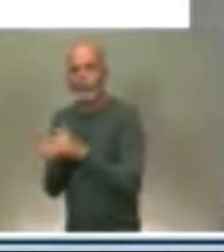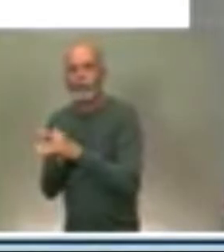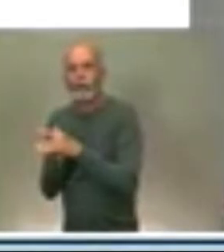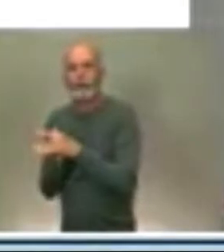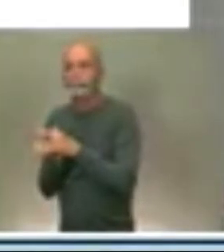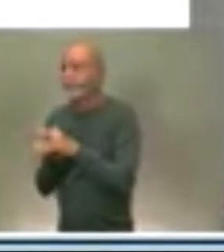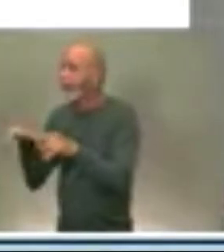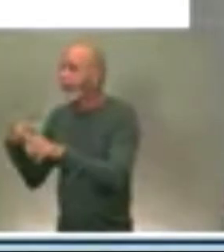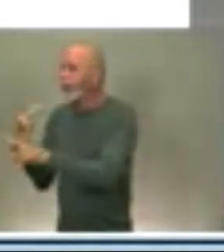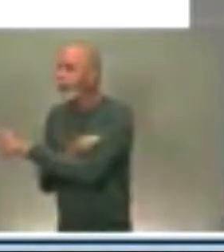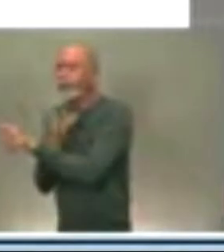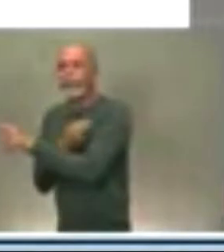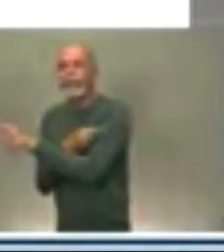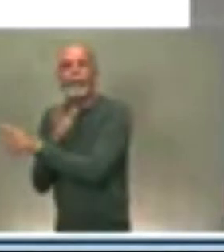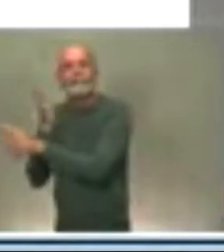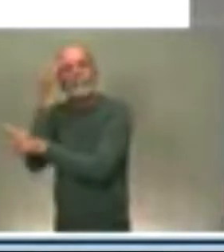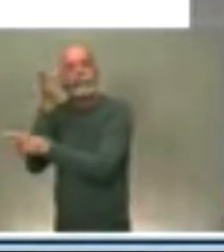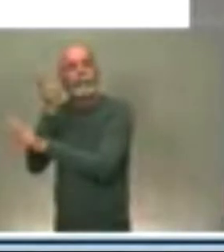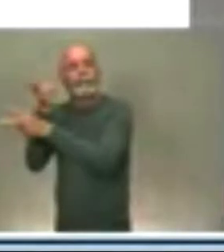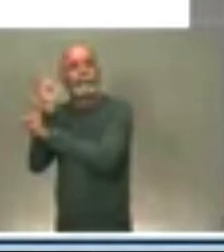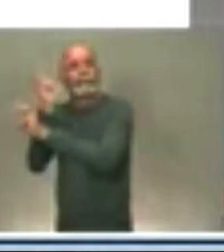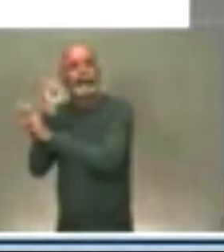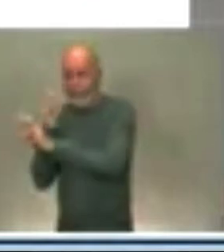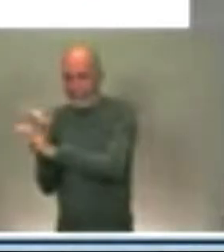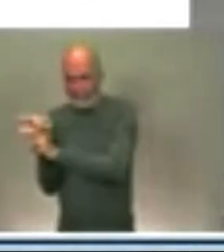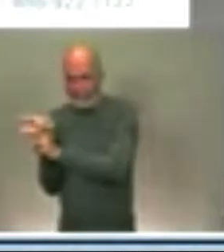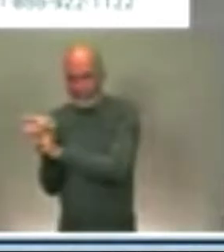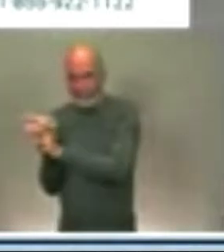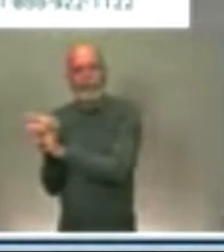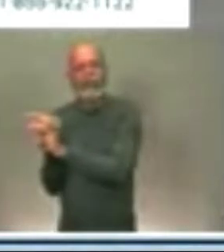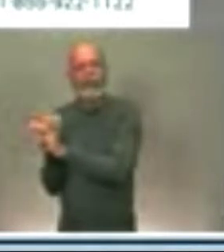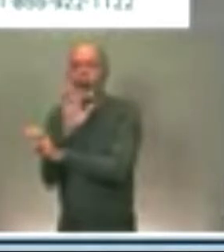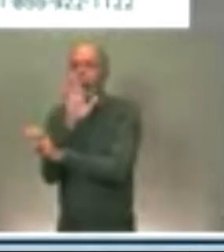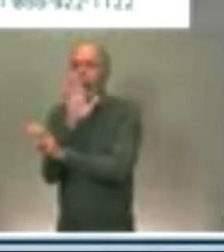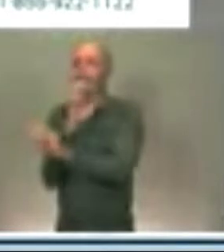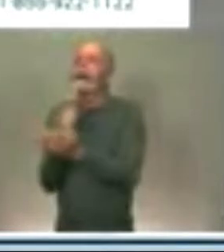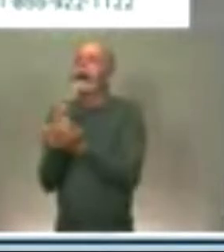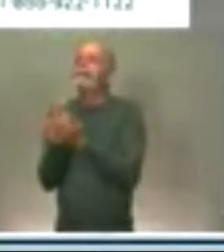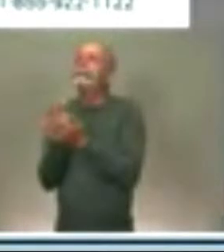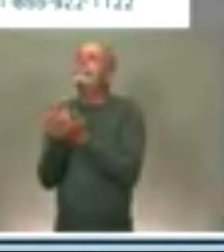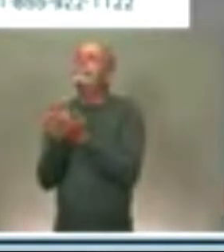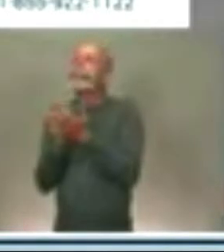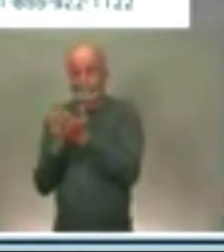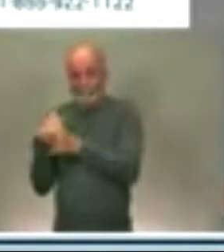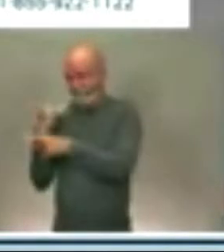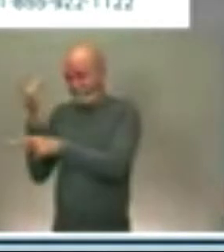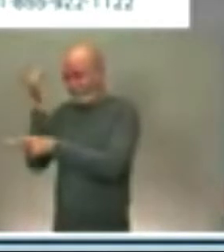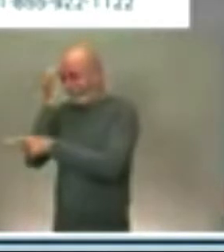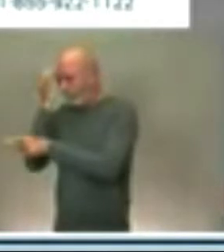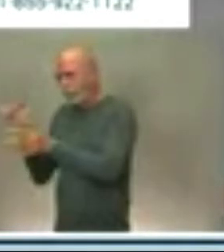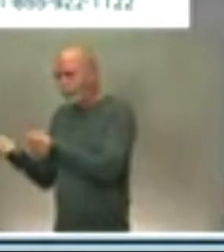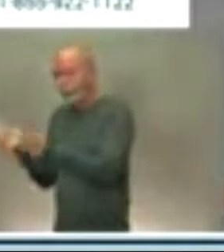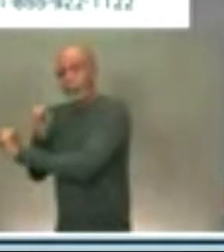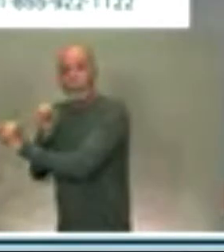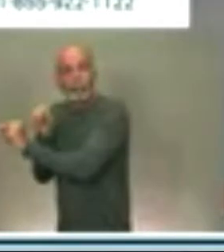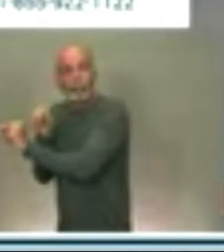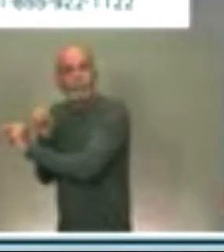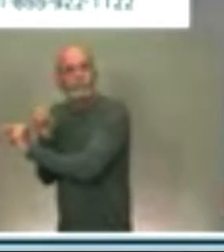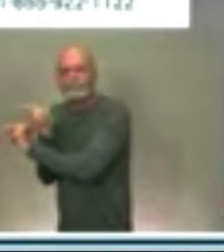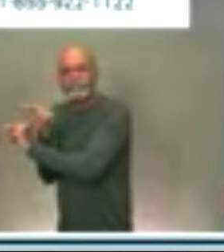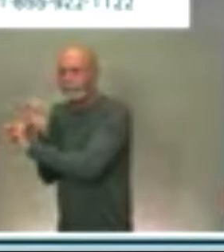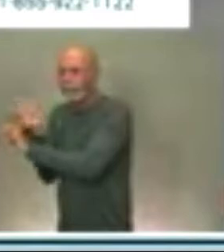some cases in Nova Scotia and contacts in Nova Scotia linked directly back to New Brunswick.